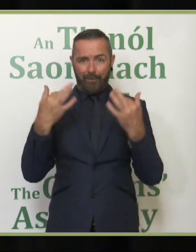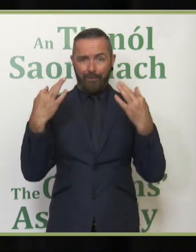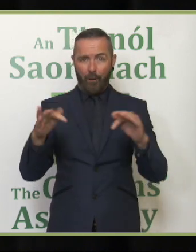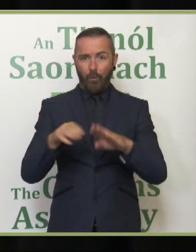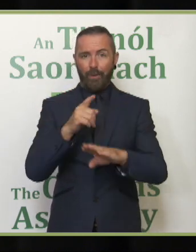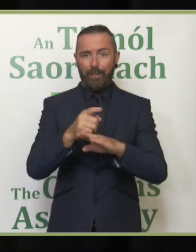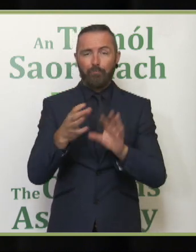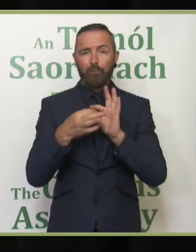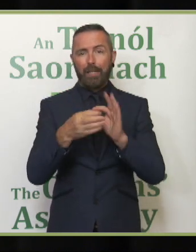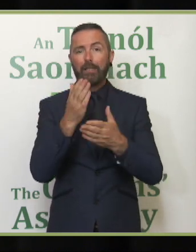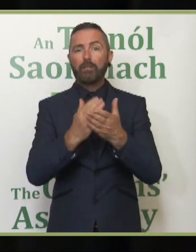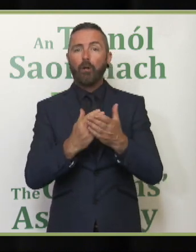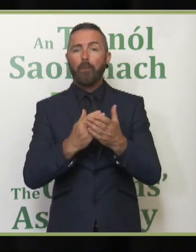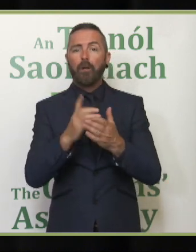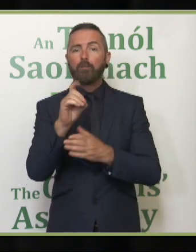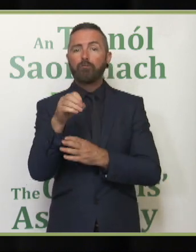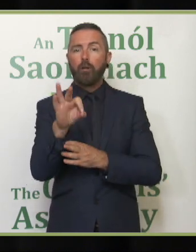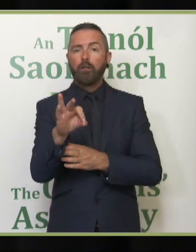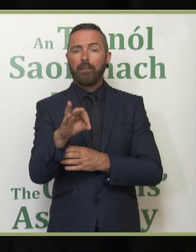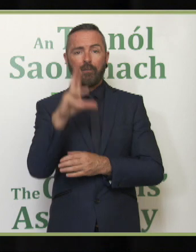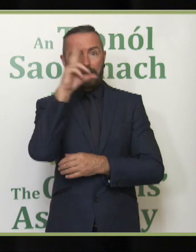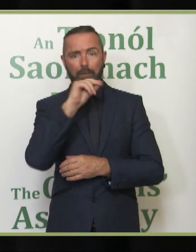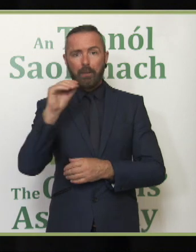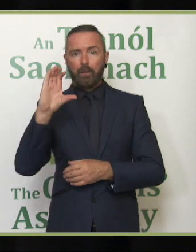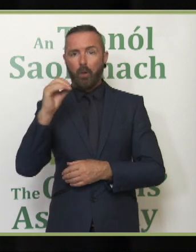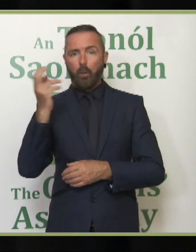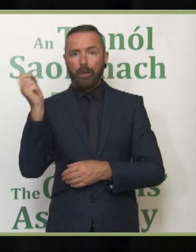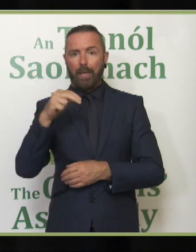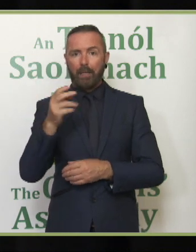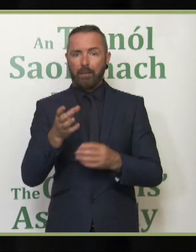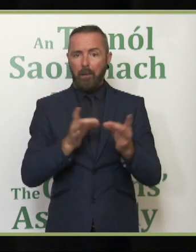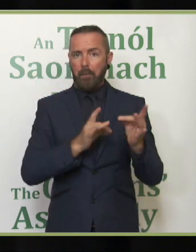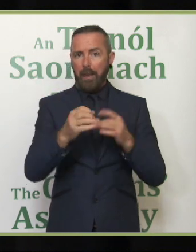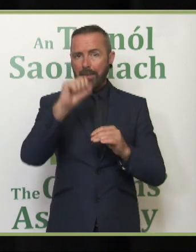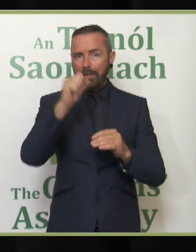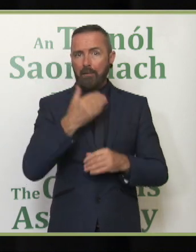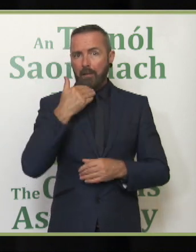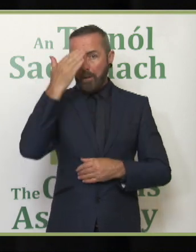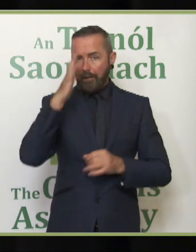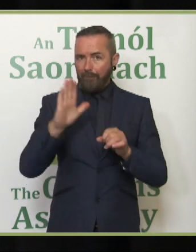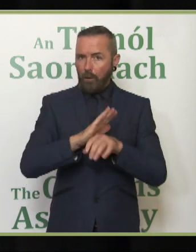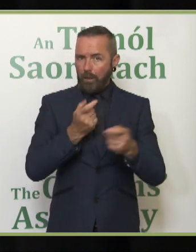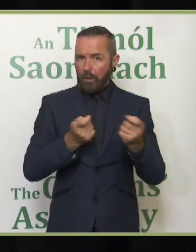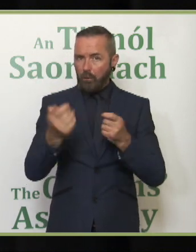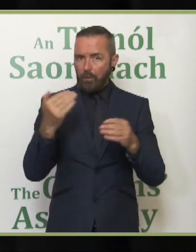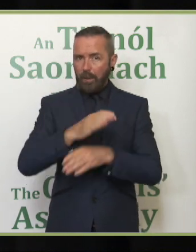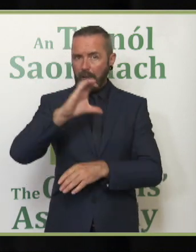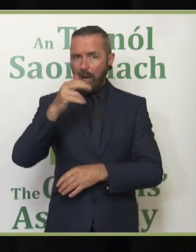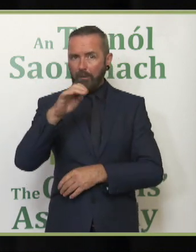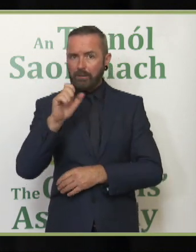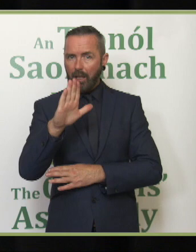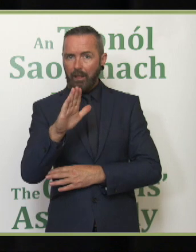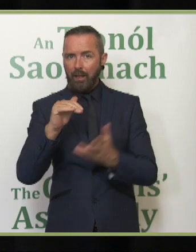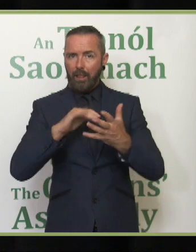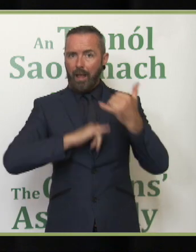drugs. Cocaine, for example, is only produced in South America and is completely controlled by the cartels. Last year, the Mexican